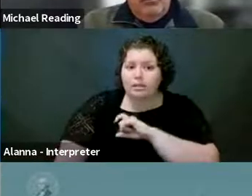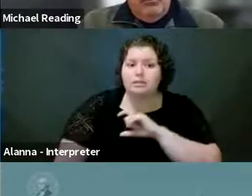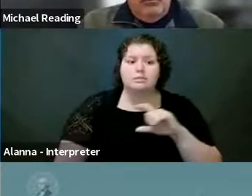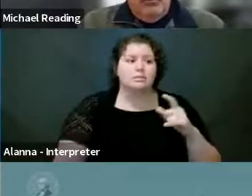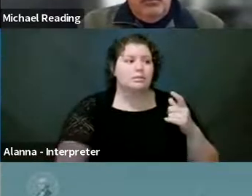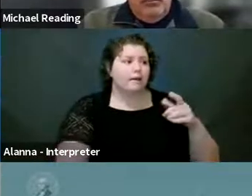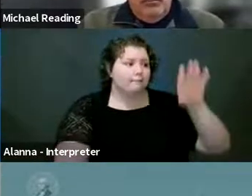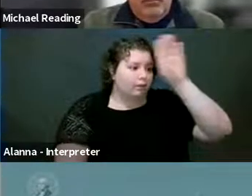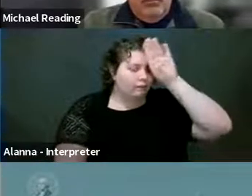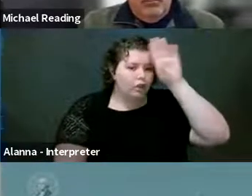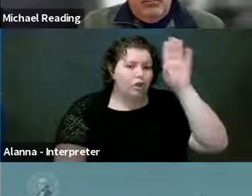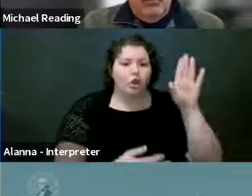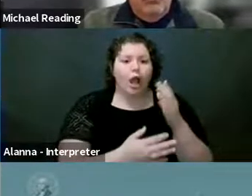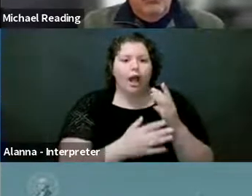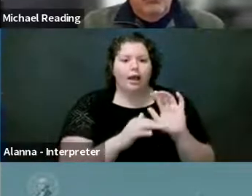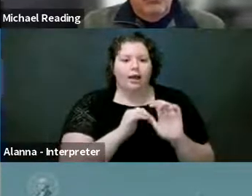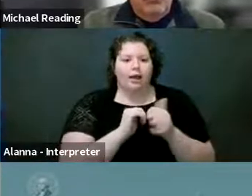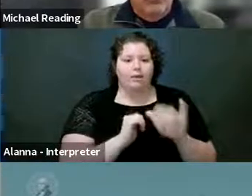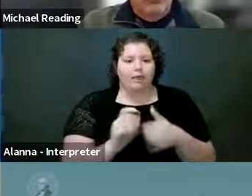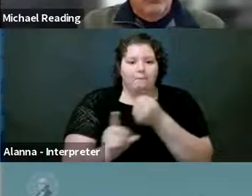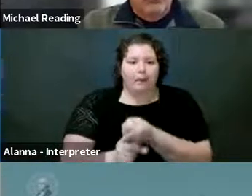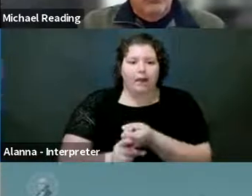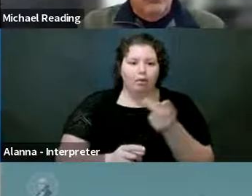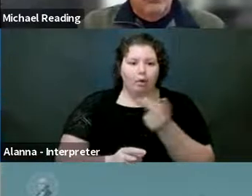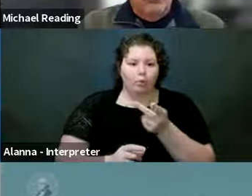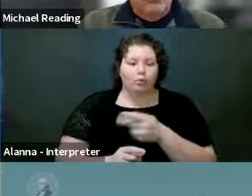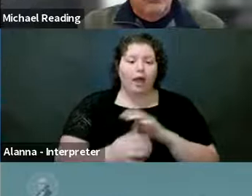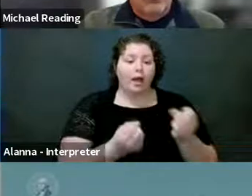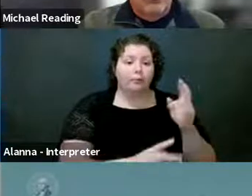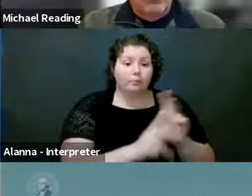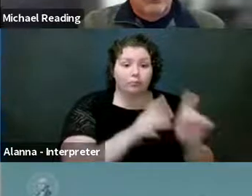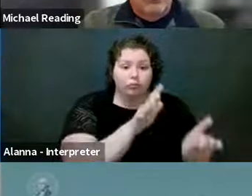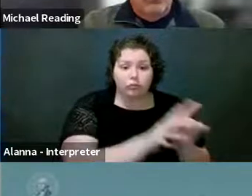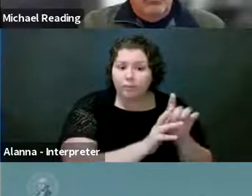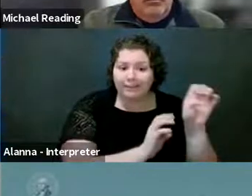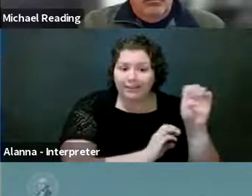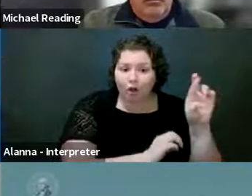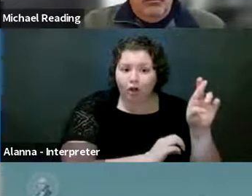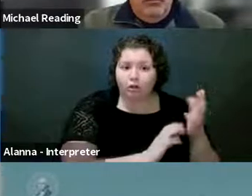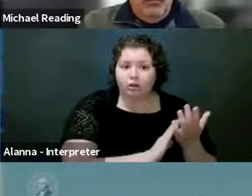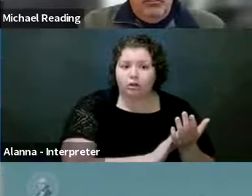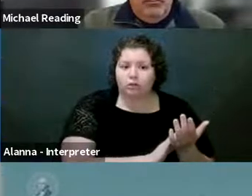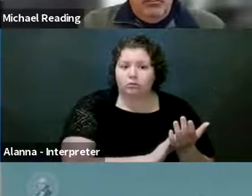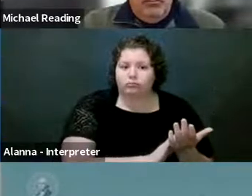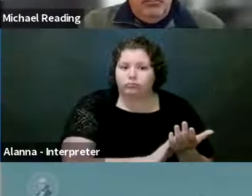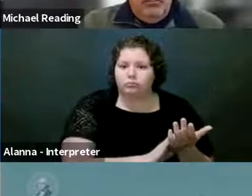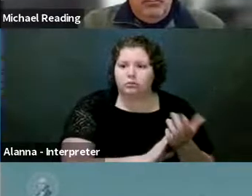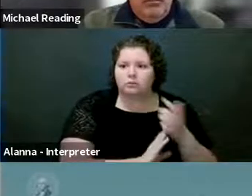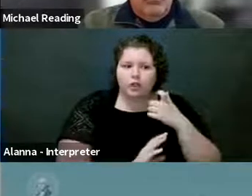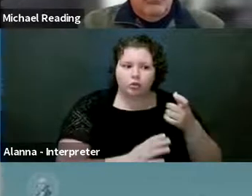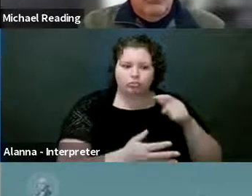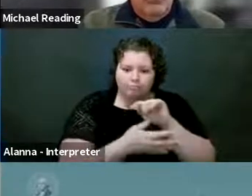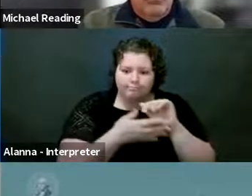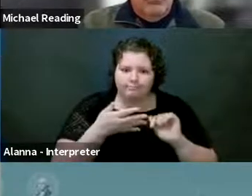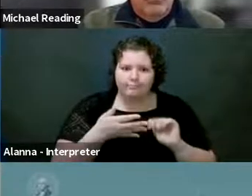the impact over there? How many people are showing up in emergency rooms? Because those are components